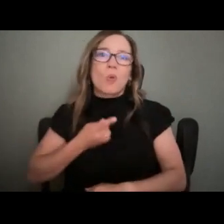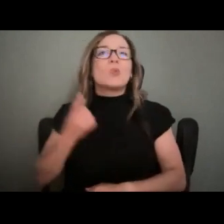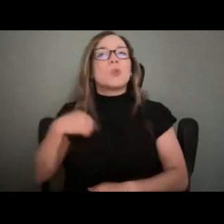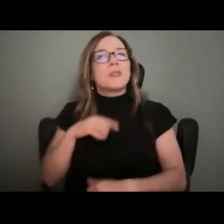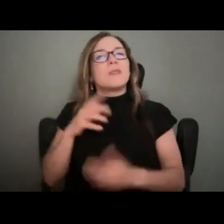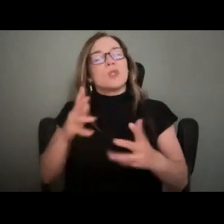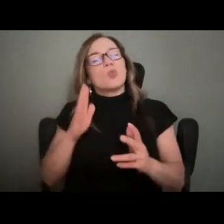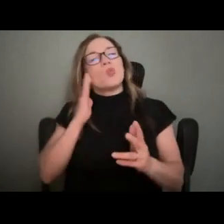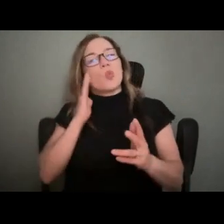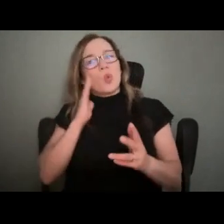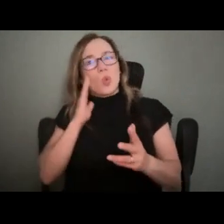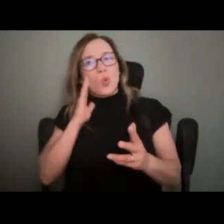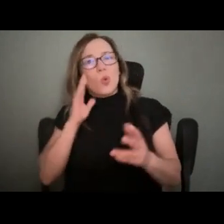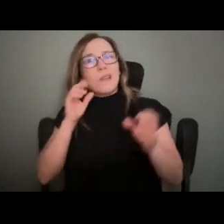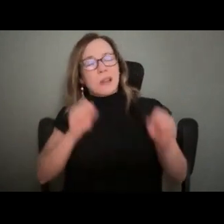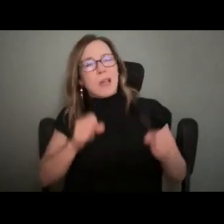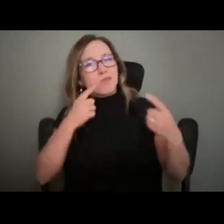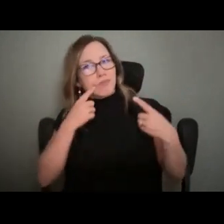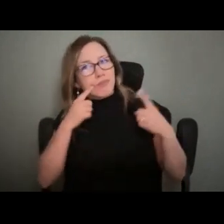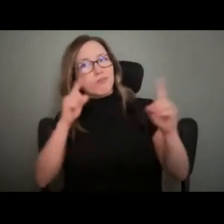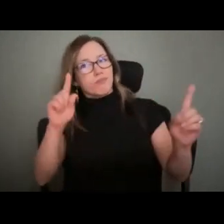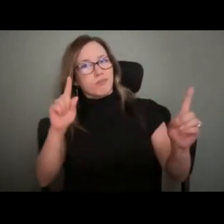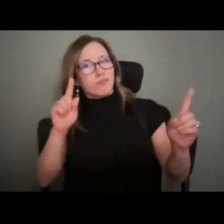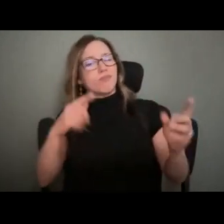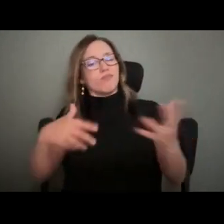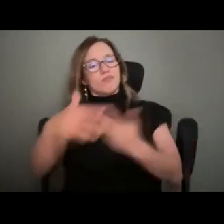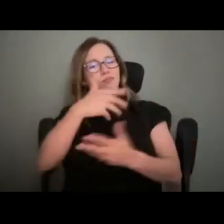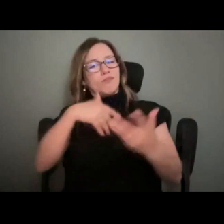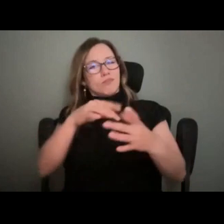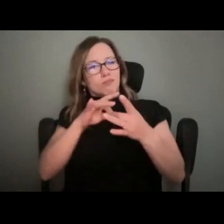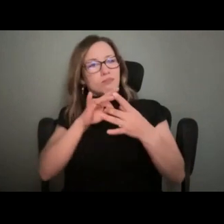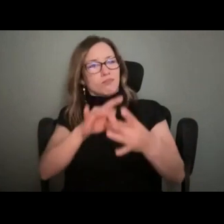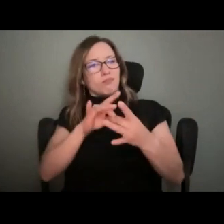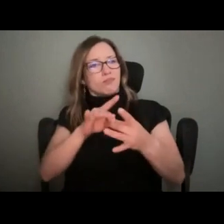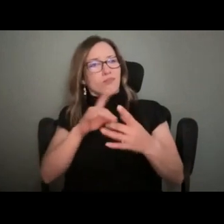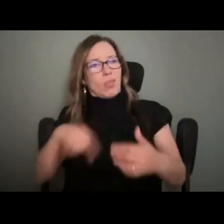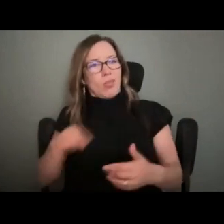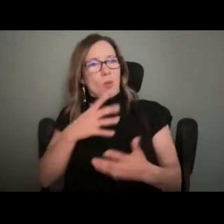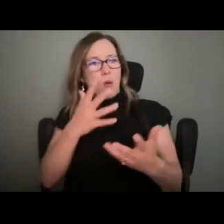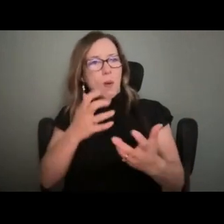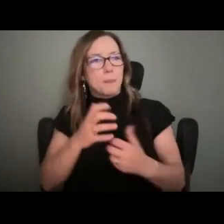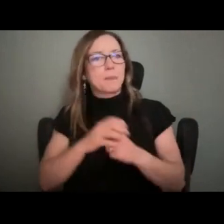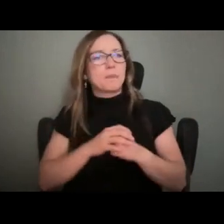are ways we can help them achieve the social connections they desire.